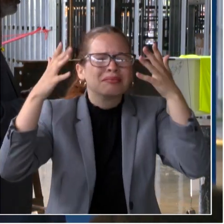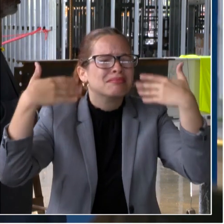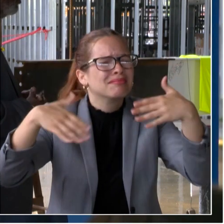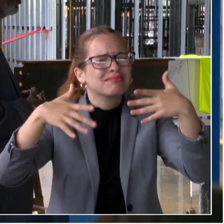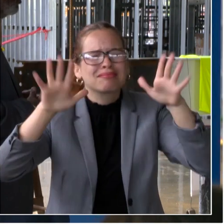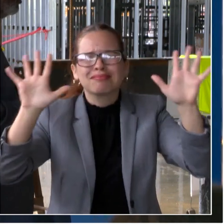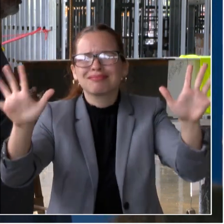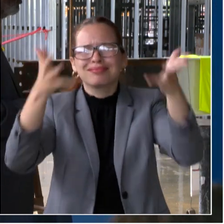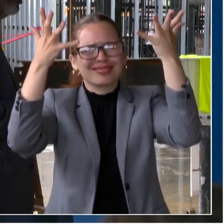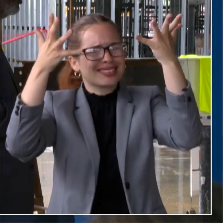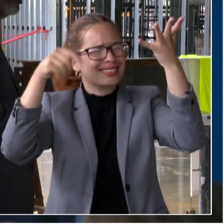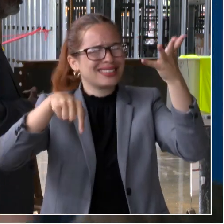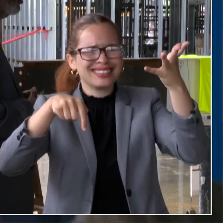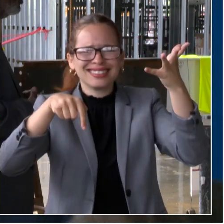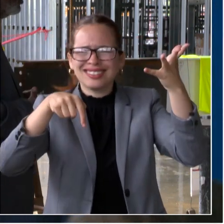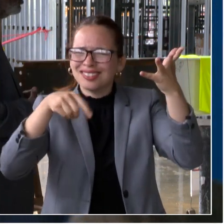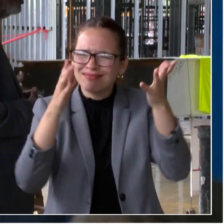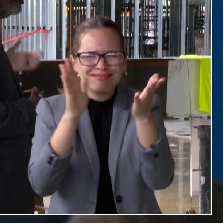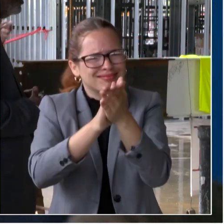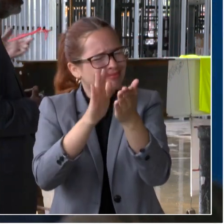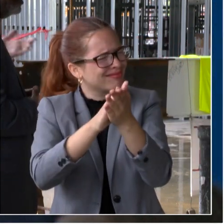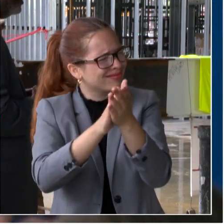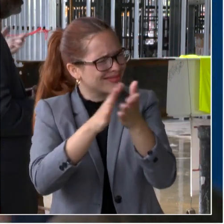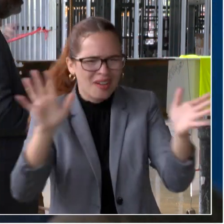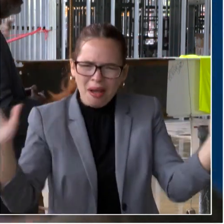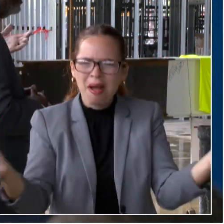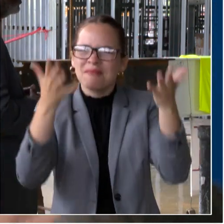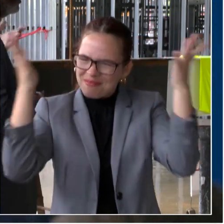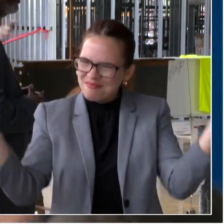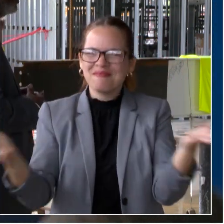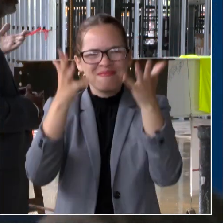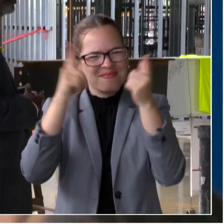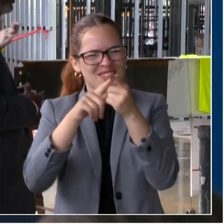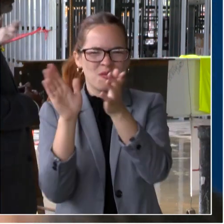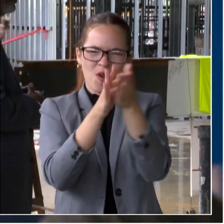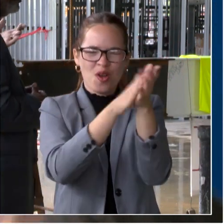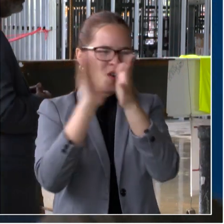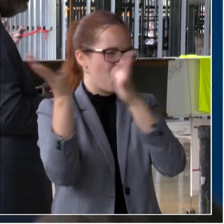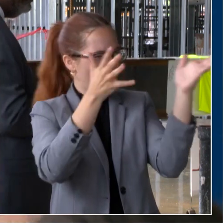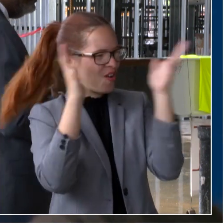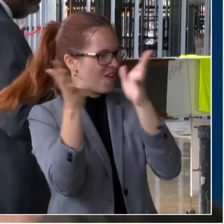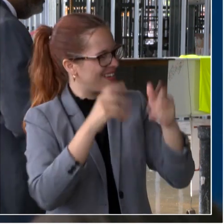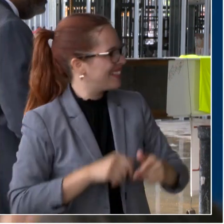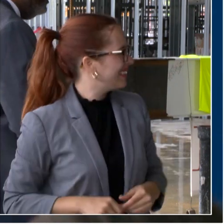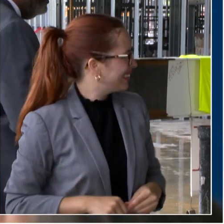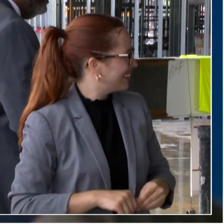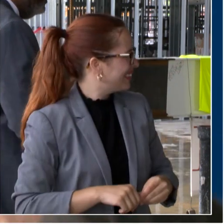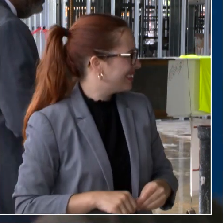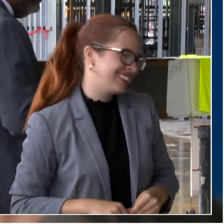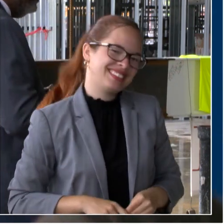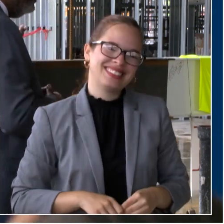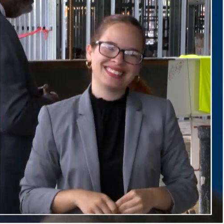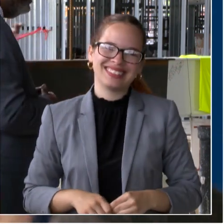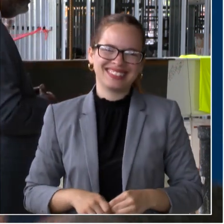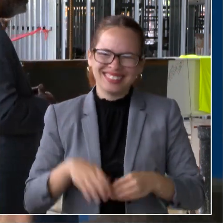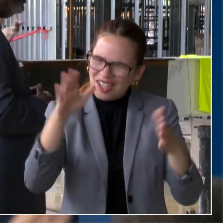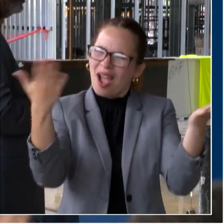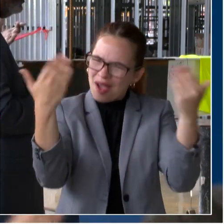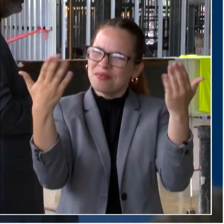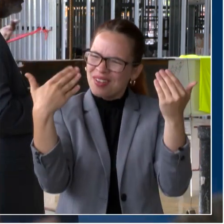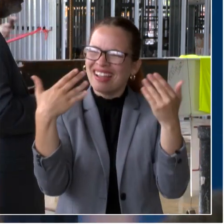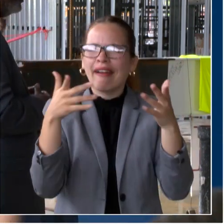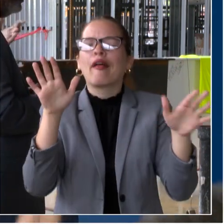are. I'm delighted to see that happening here with us today. So can we have a big